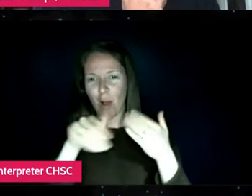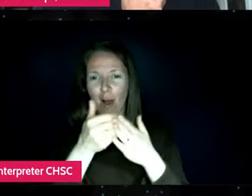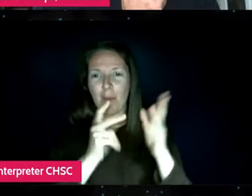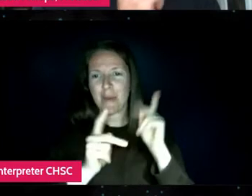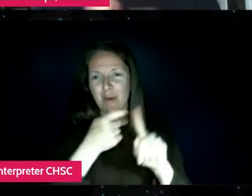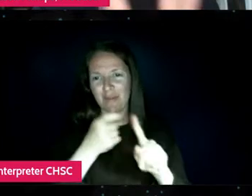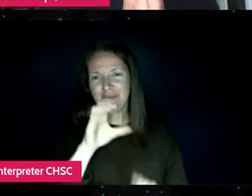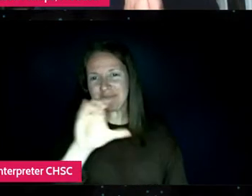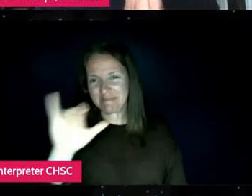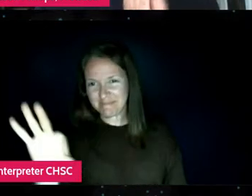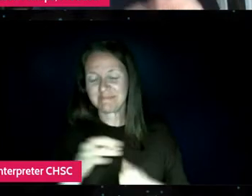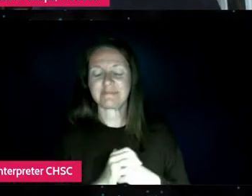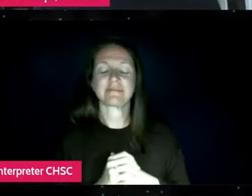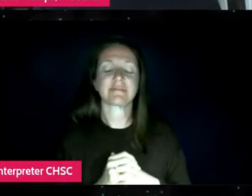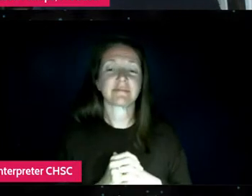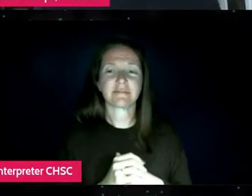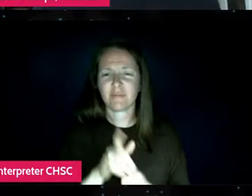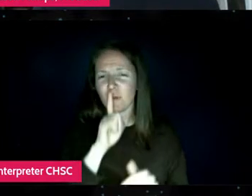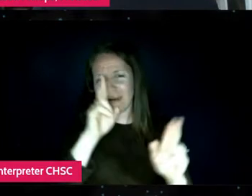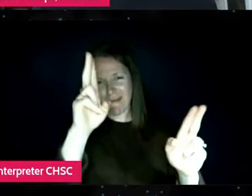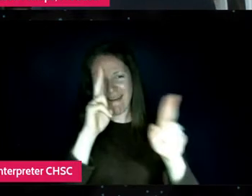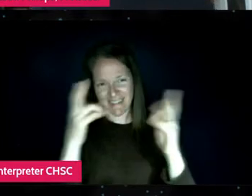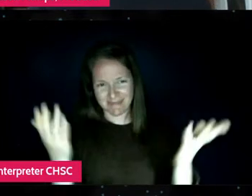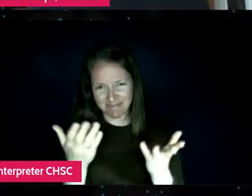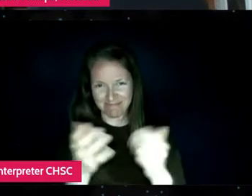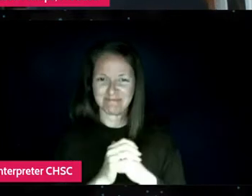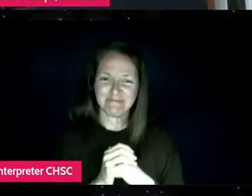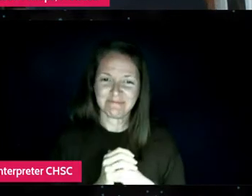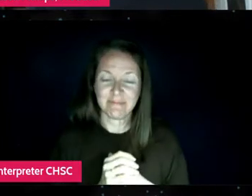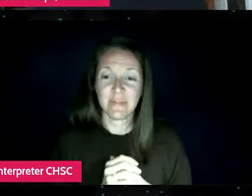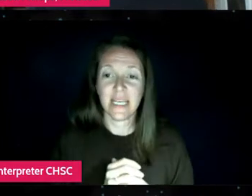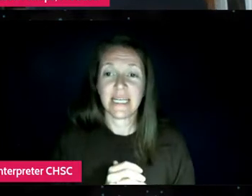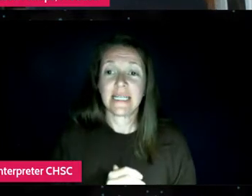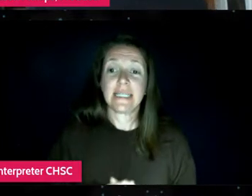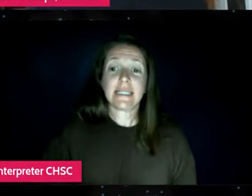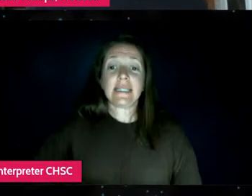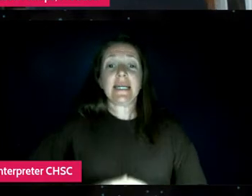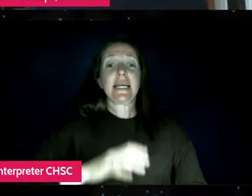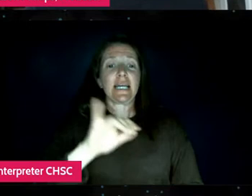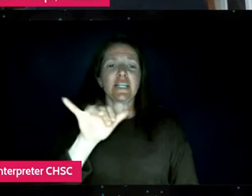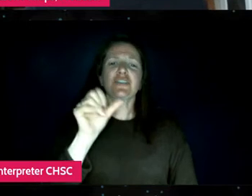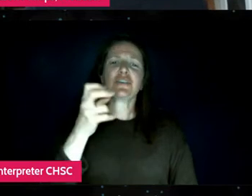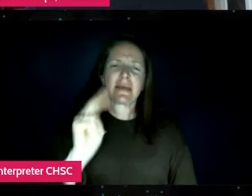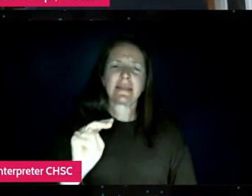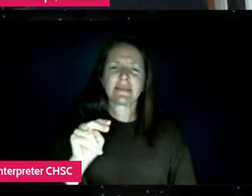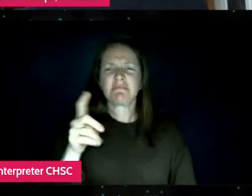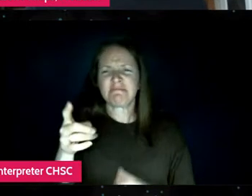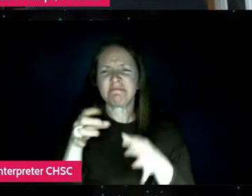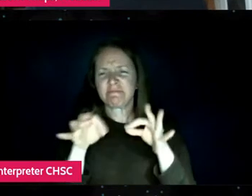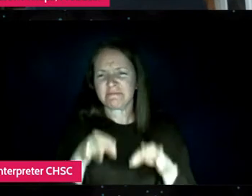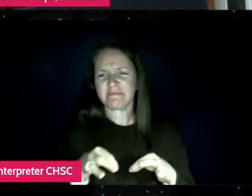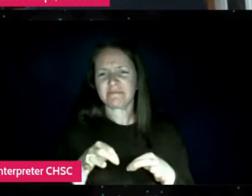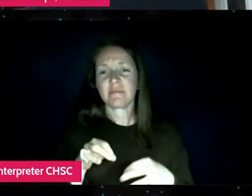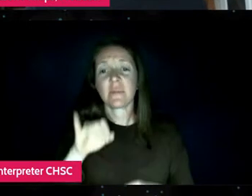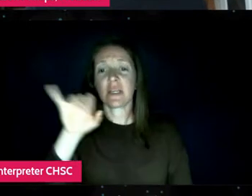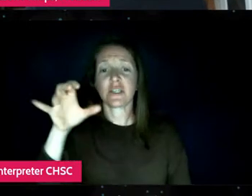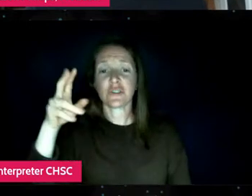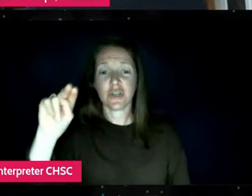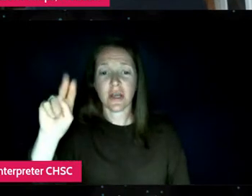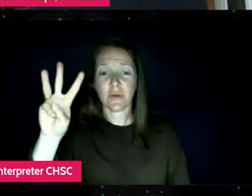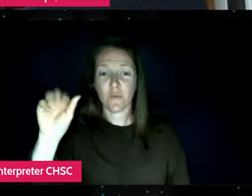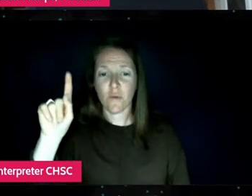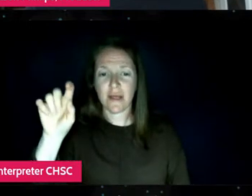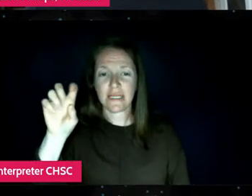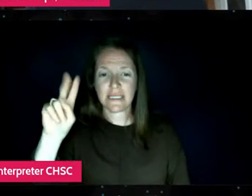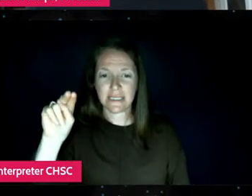the event. Really, really honored to be here. So how it works, I think, as Jason mentioned, John Watson, who's our executive producer of